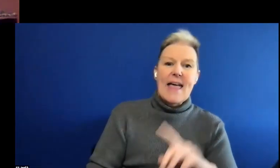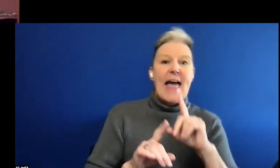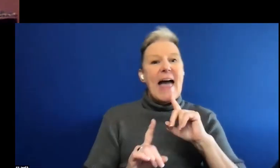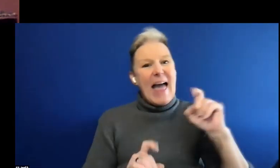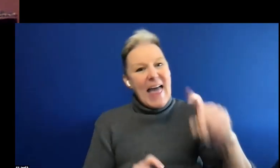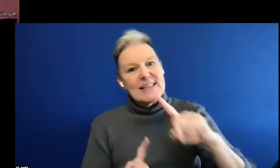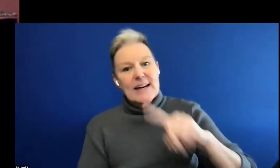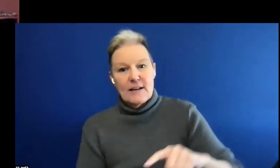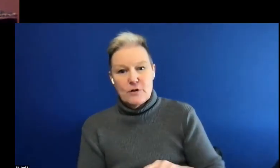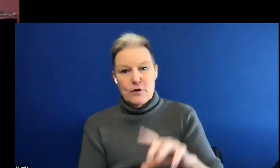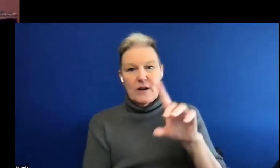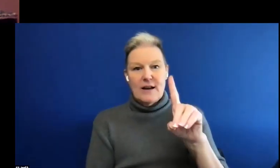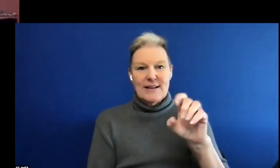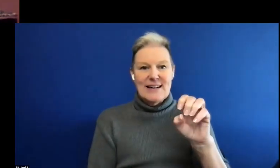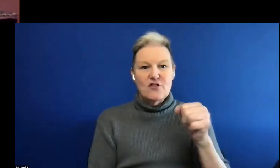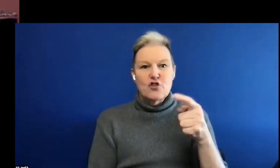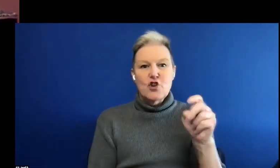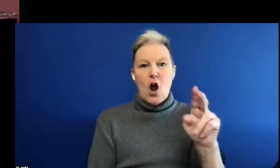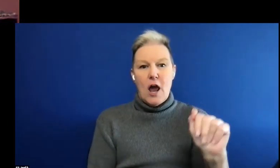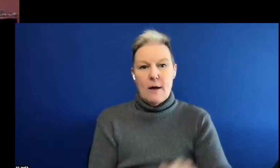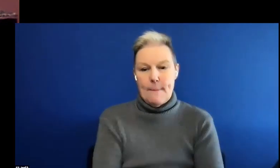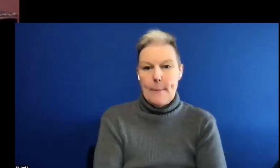Okay, Deshauna, go ahead and unmute yourself.